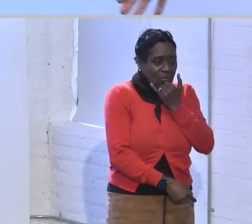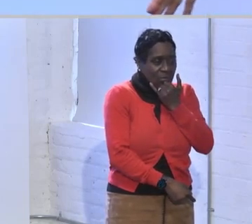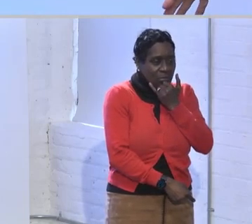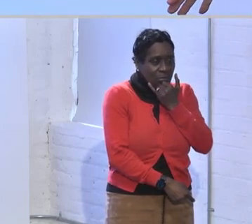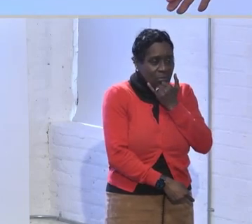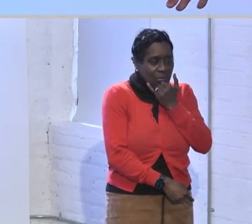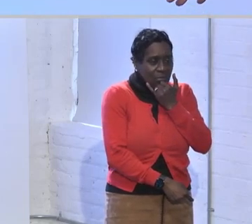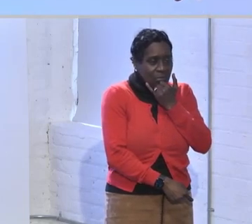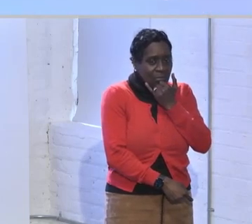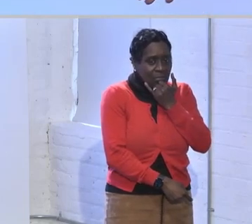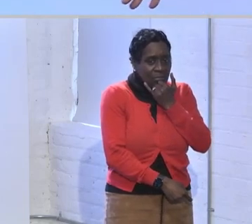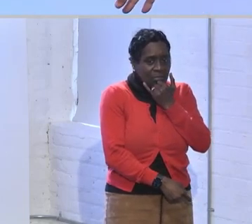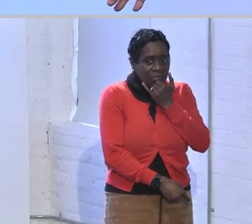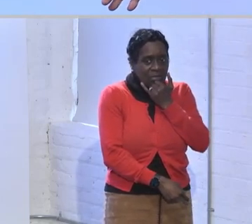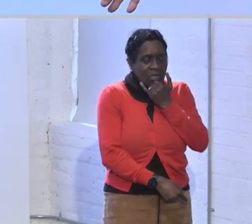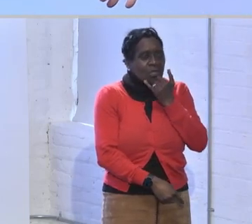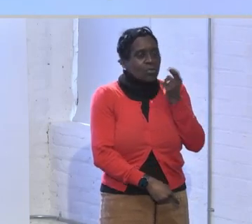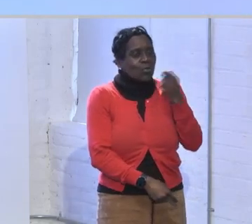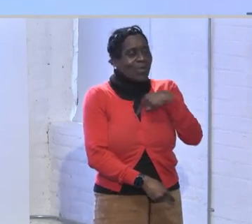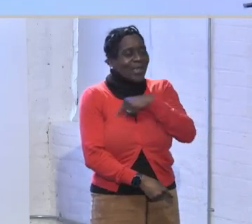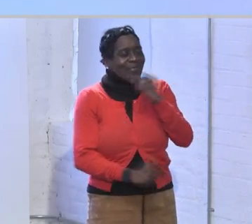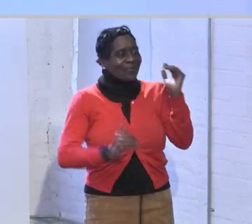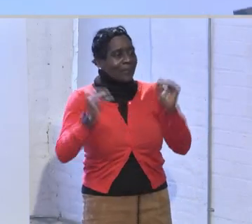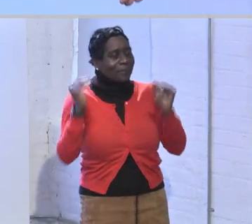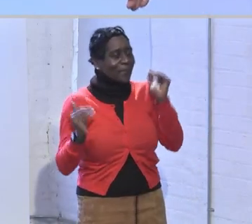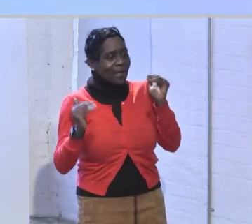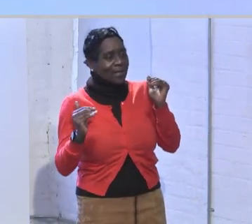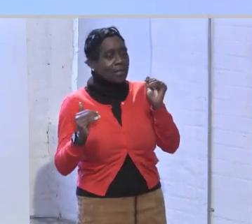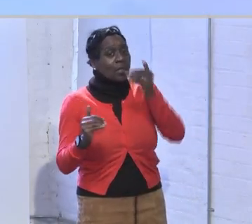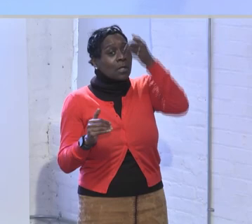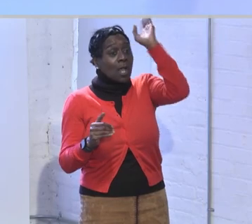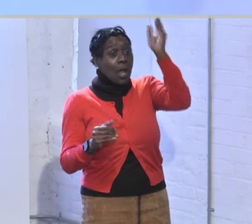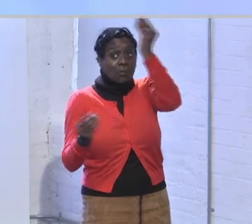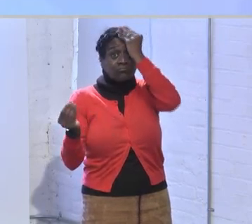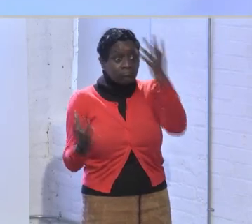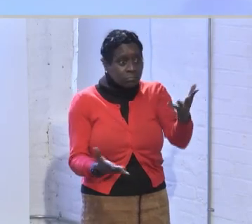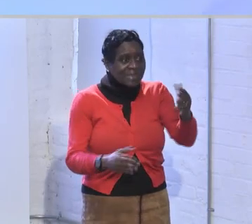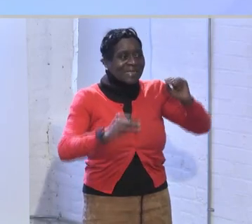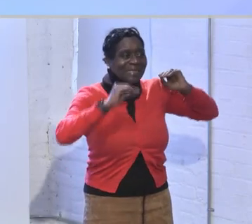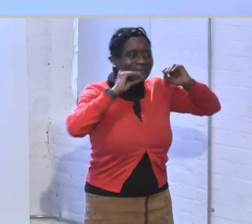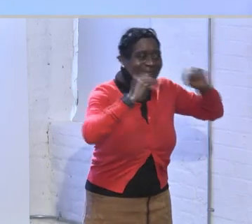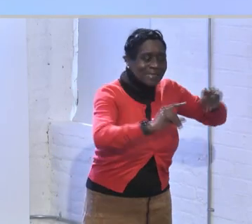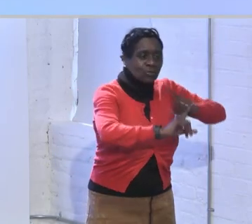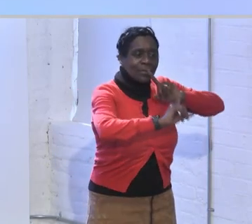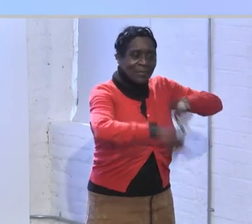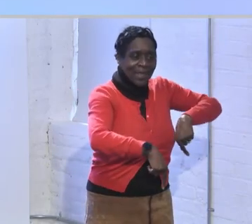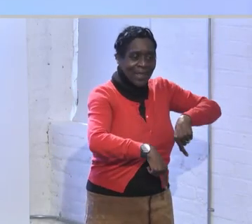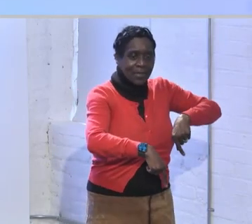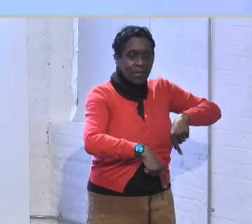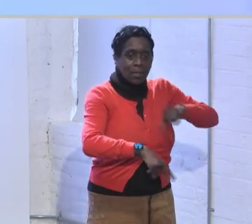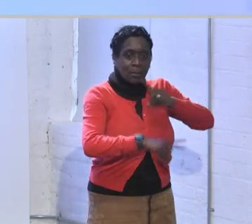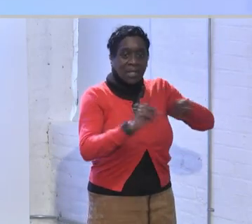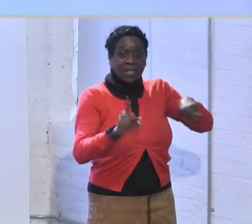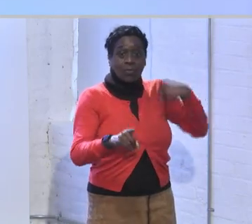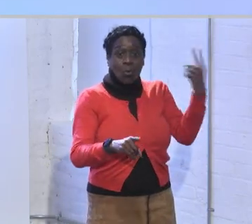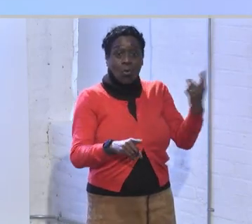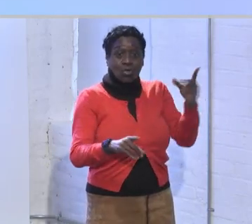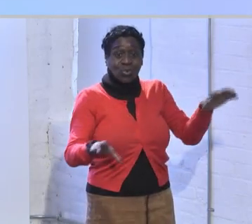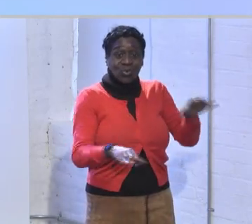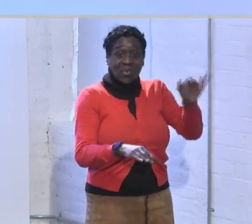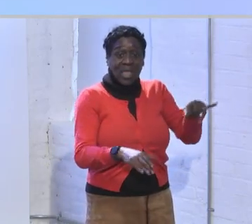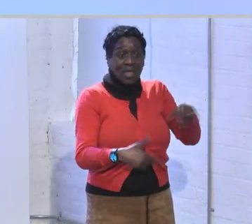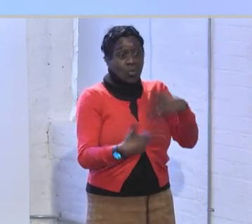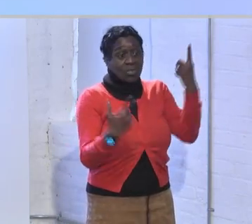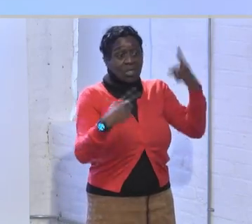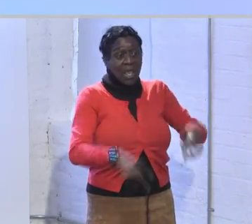a brilliant balance here. God says, listen, teach the commandments. But if that's all you do, guess what's